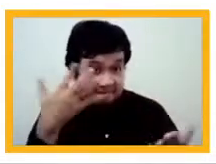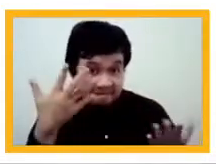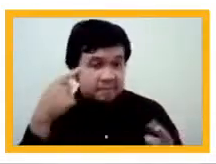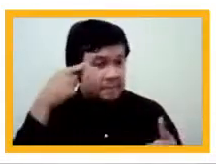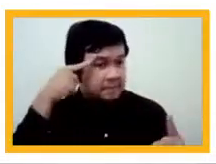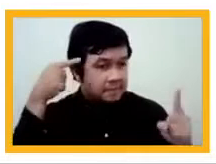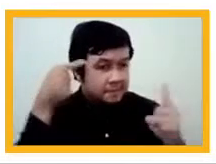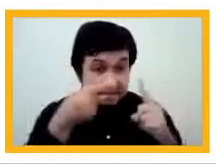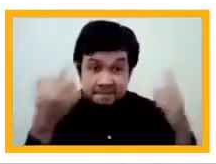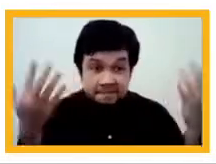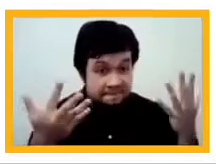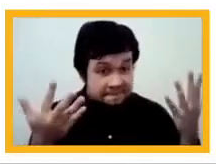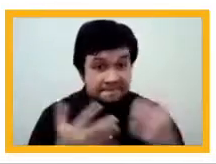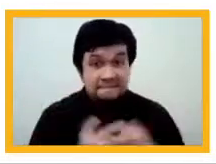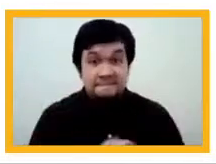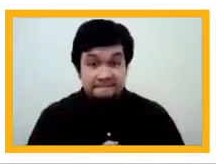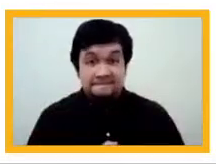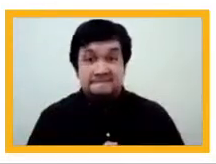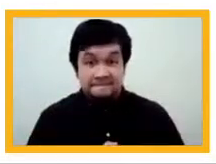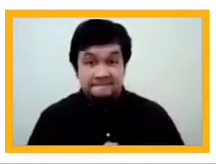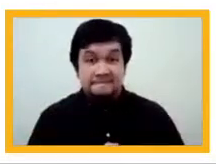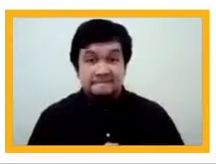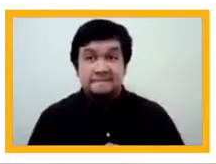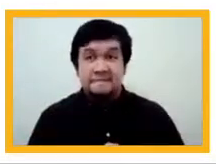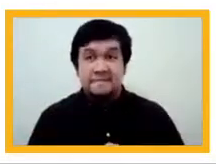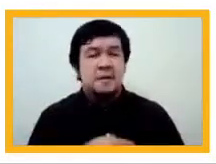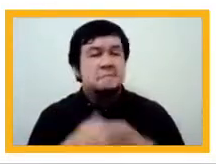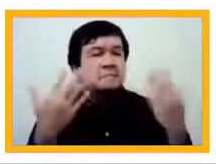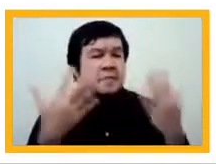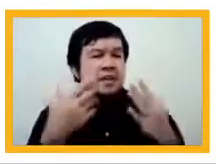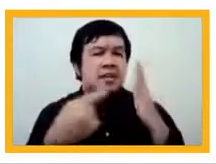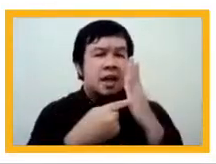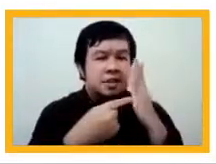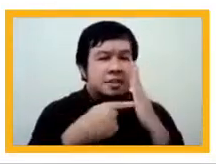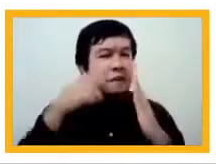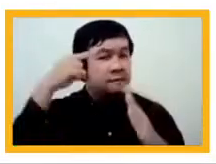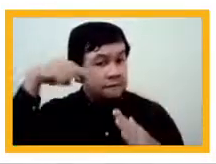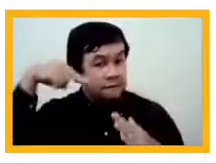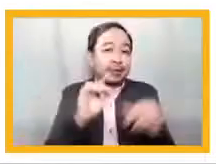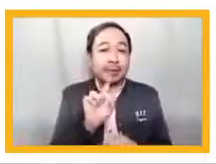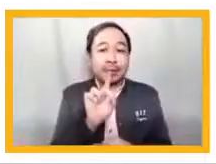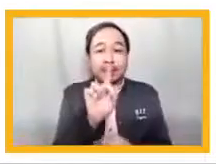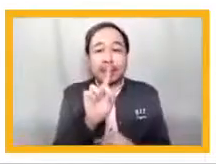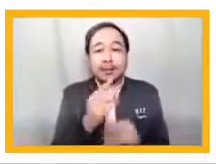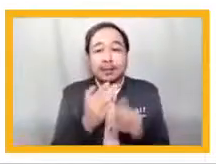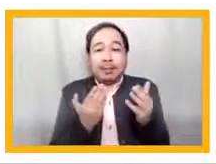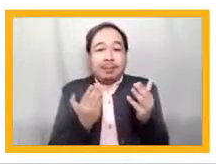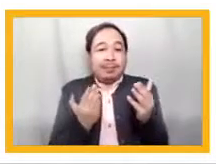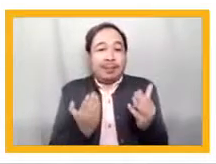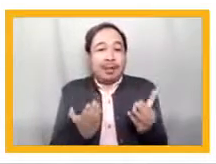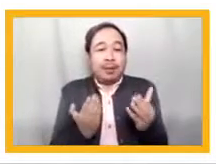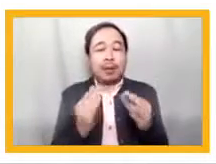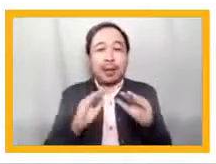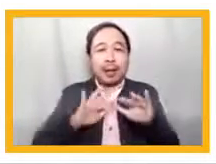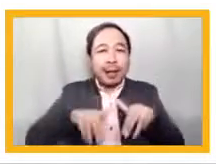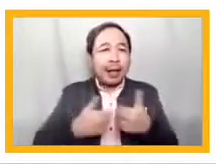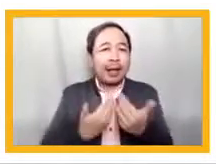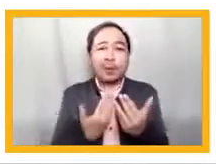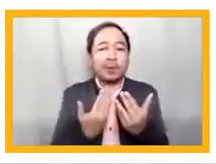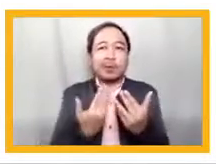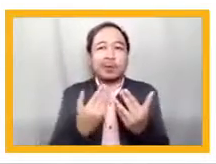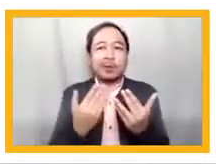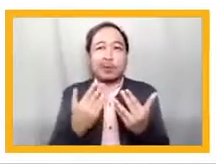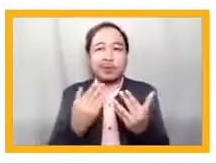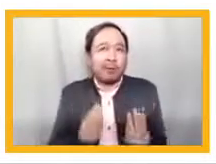couple of years in technology and higher education? But one question here is really, how do we provide also these skills that make